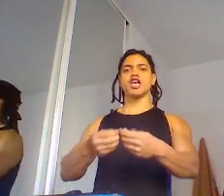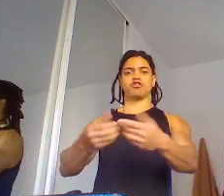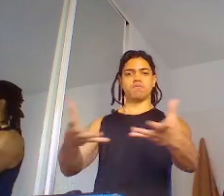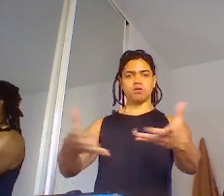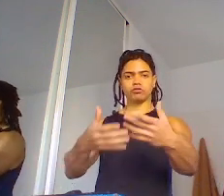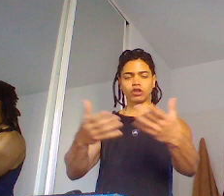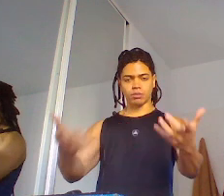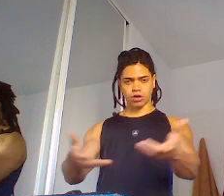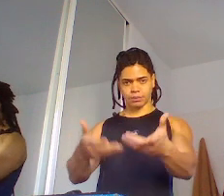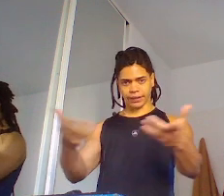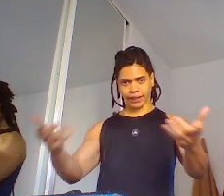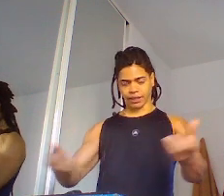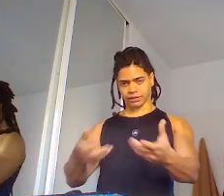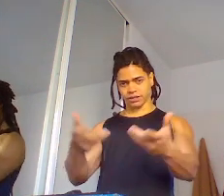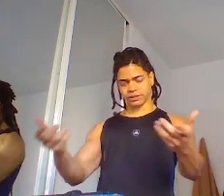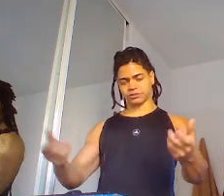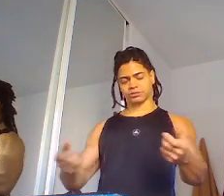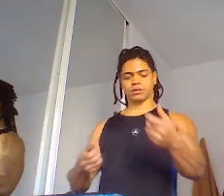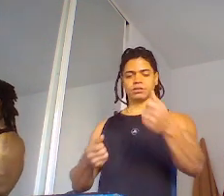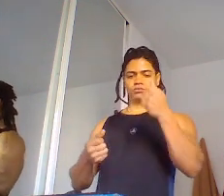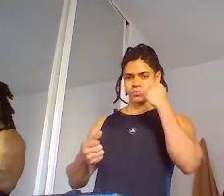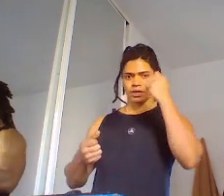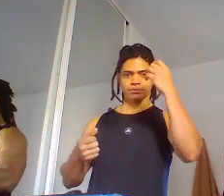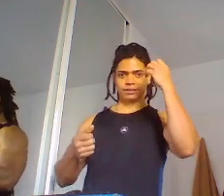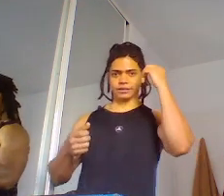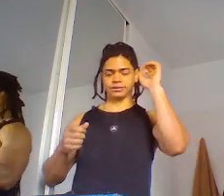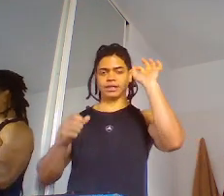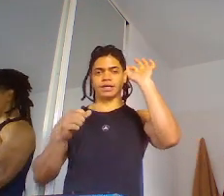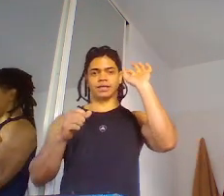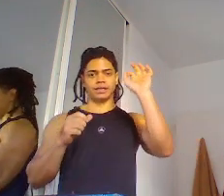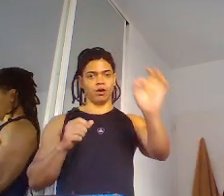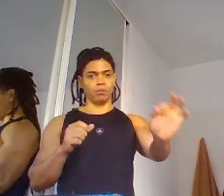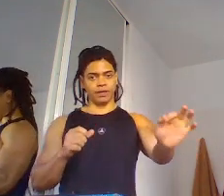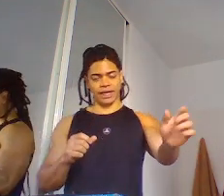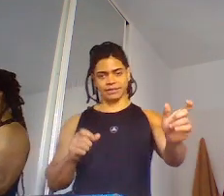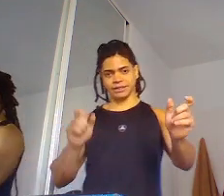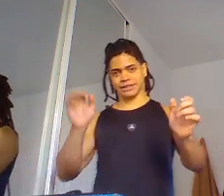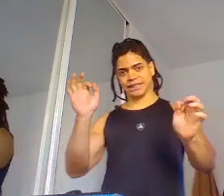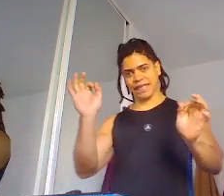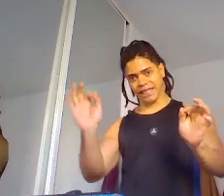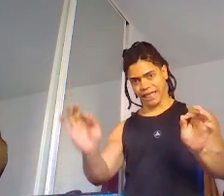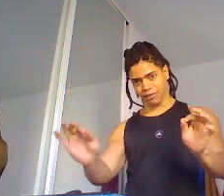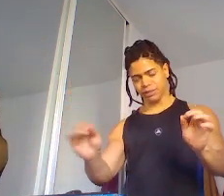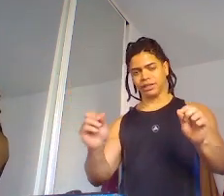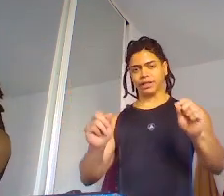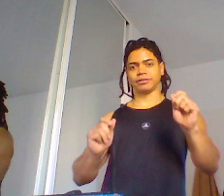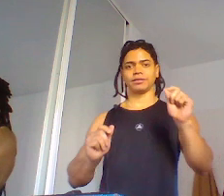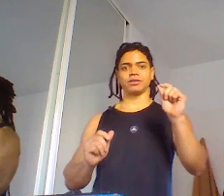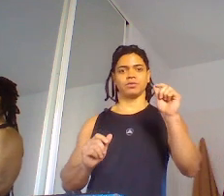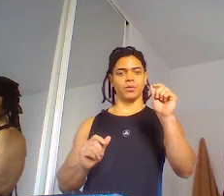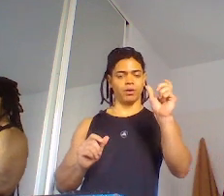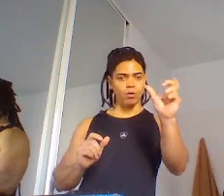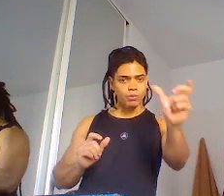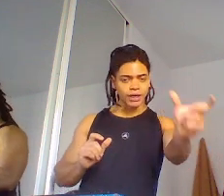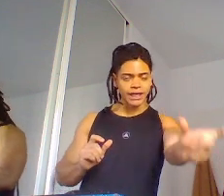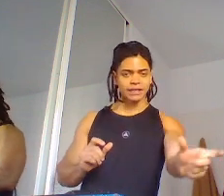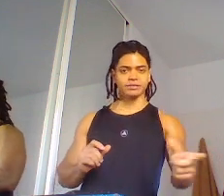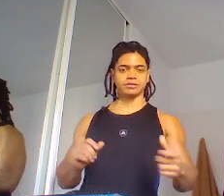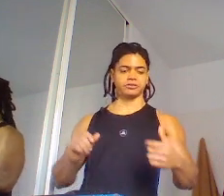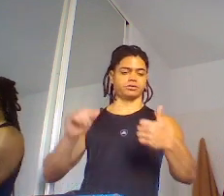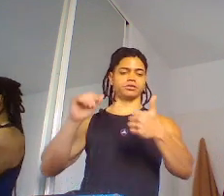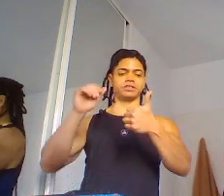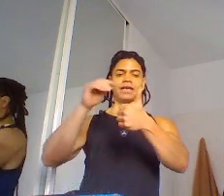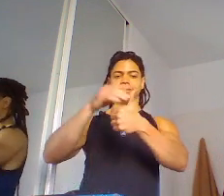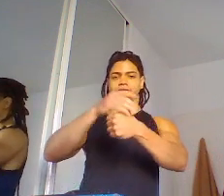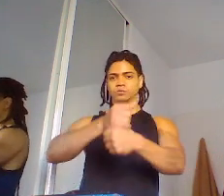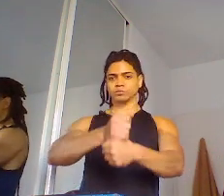activities. The most common operating activities you have is operating assets and liabilities, where operating